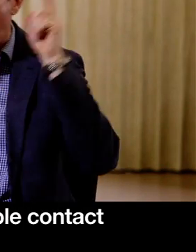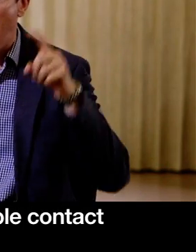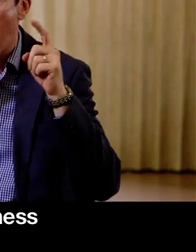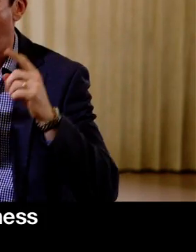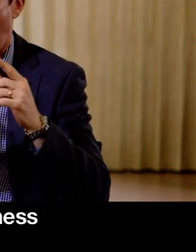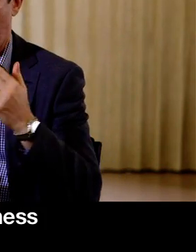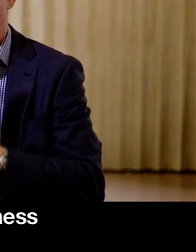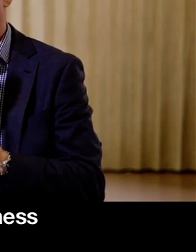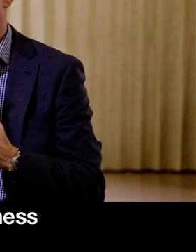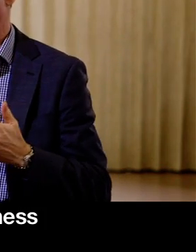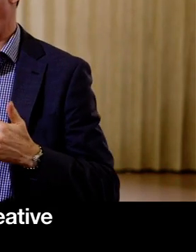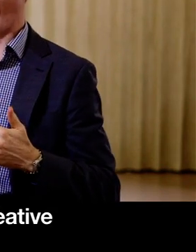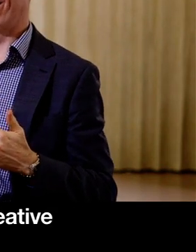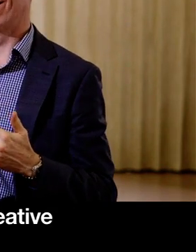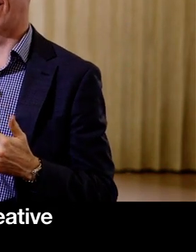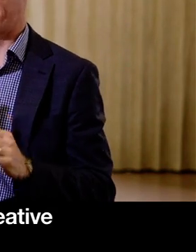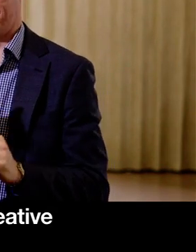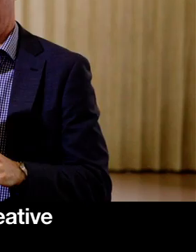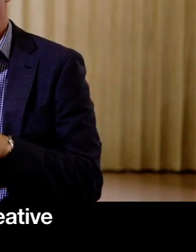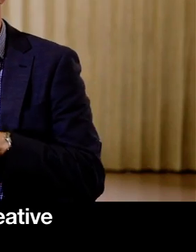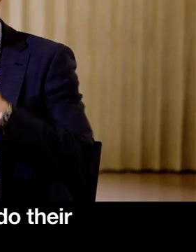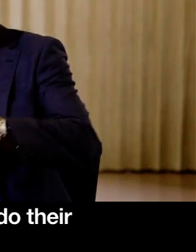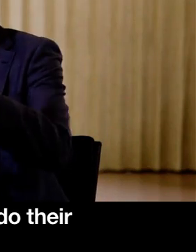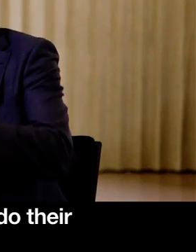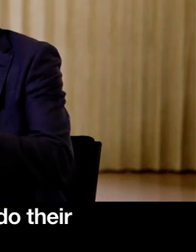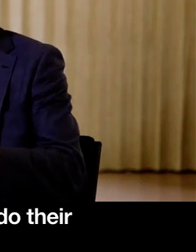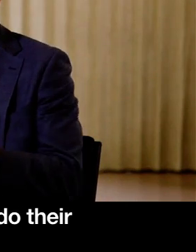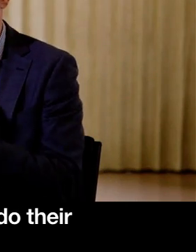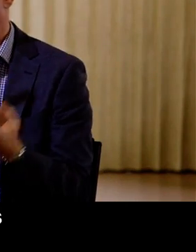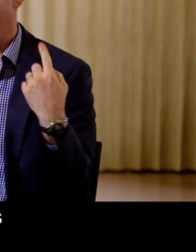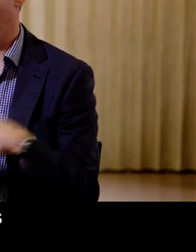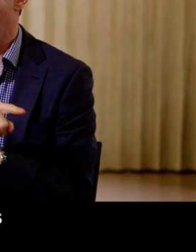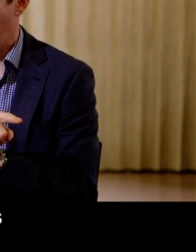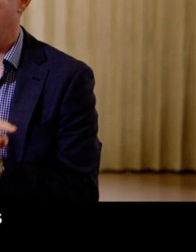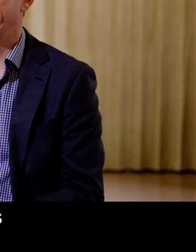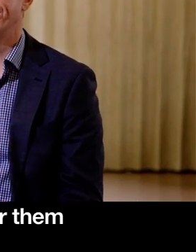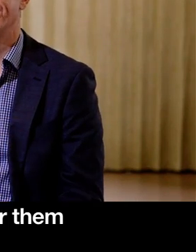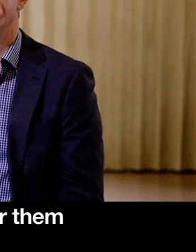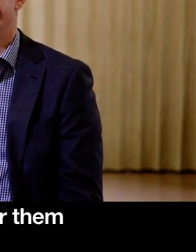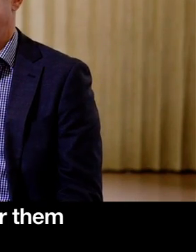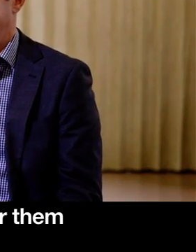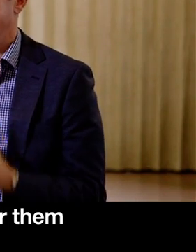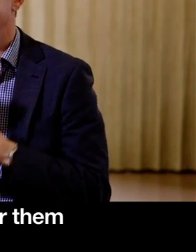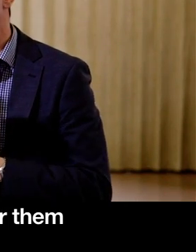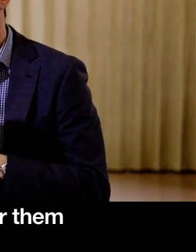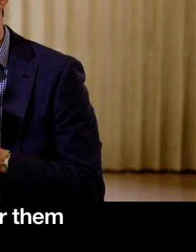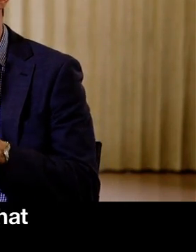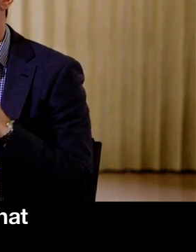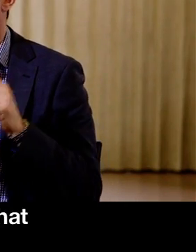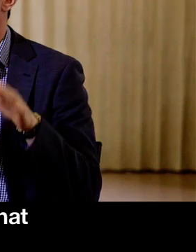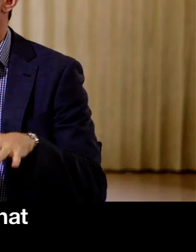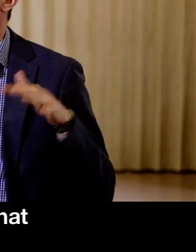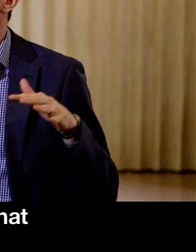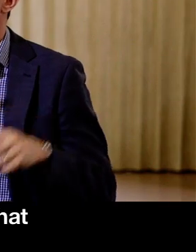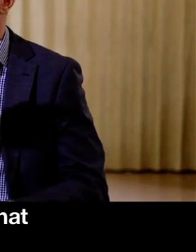do people contact them to ask for the business. So that forced us to be creative and look at how they could do their jobs in different ways. And that's been fantastic for them